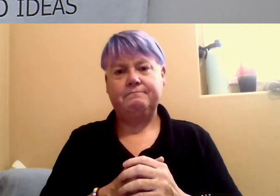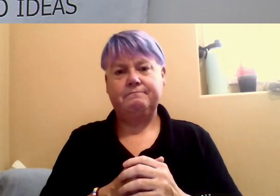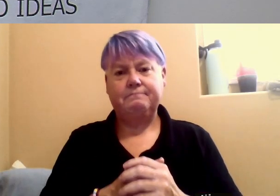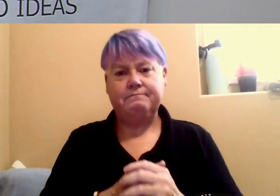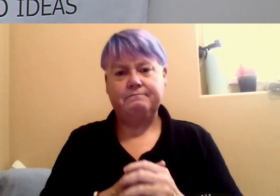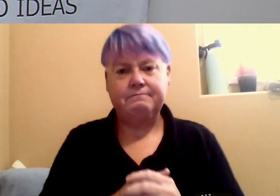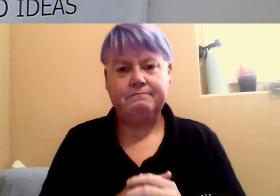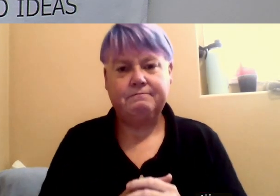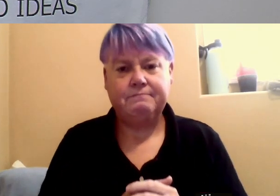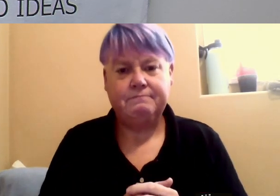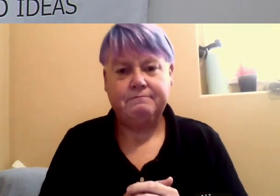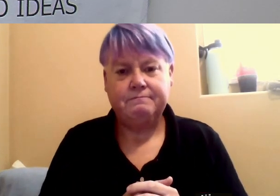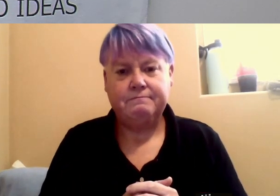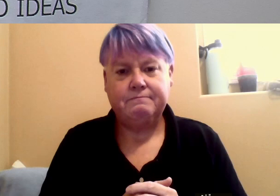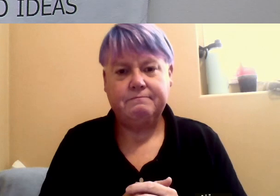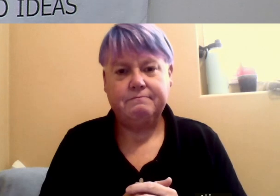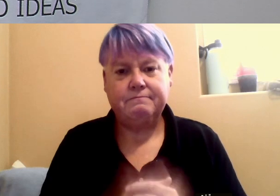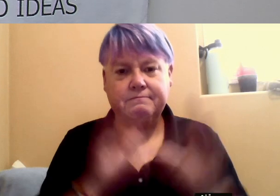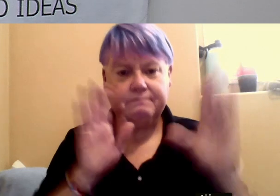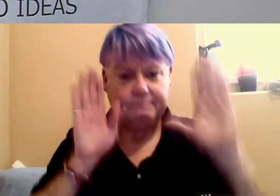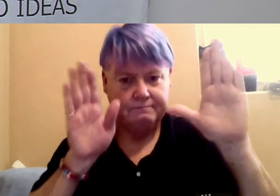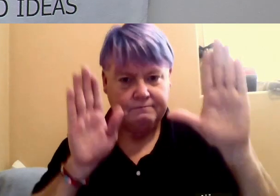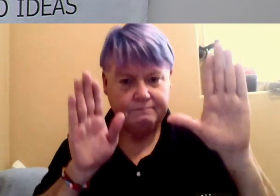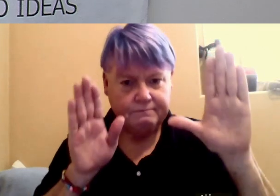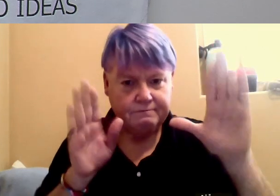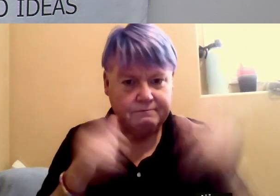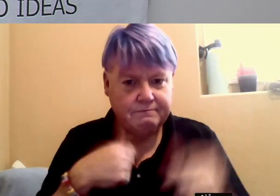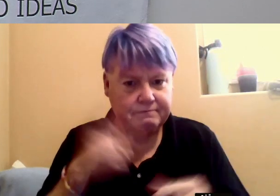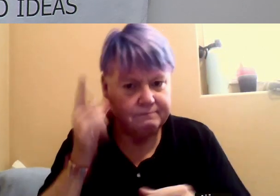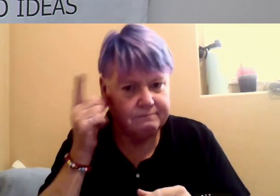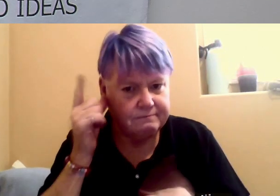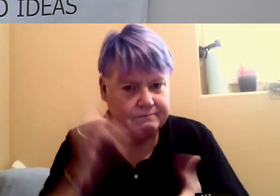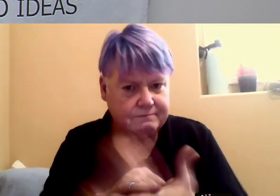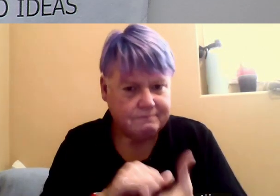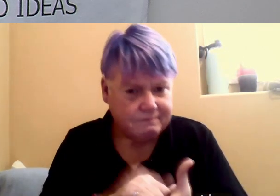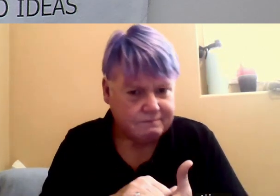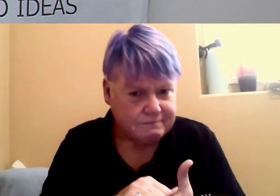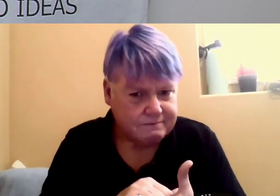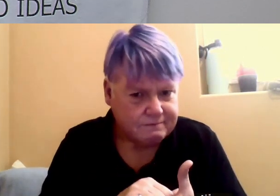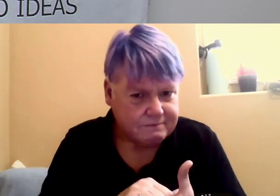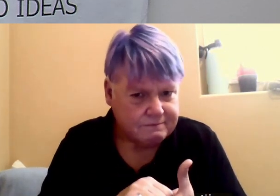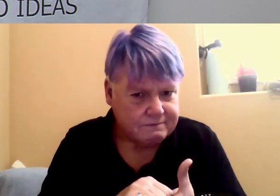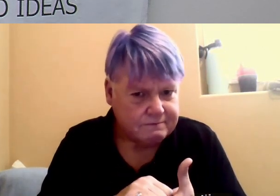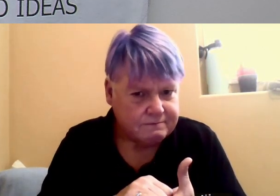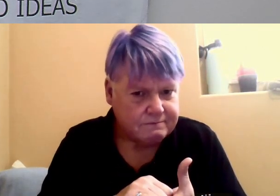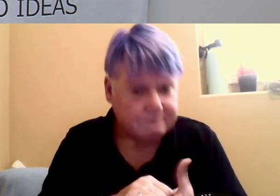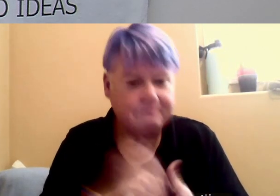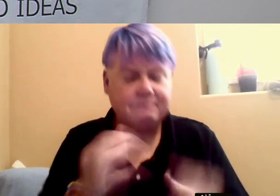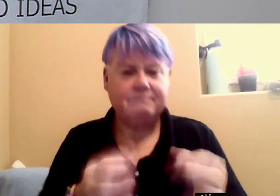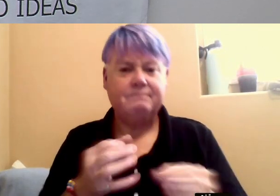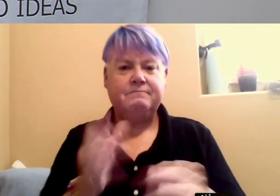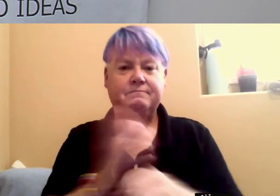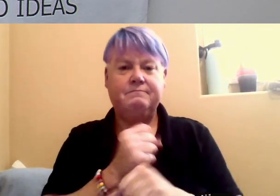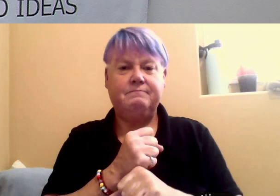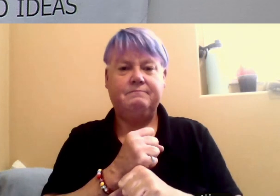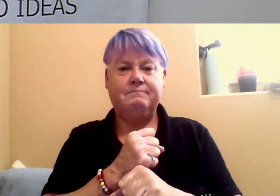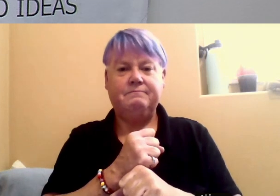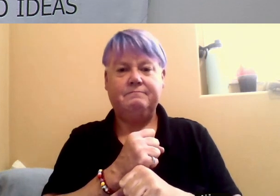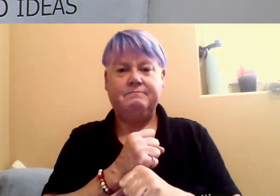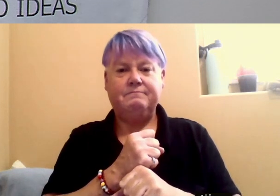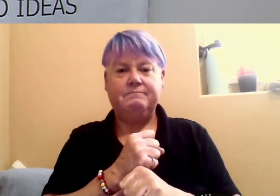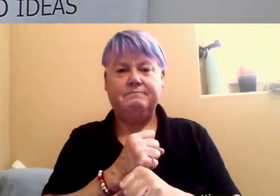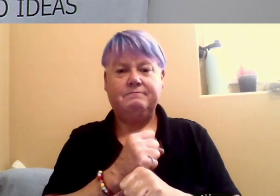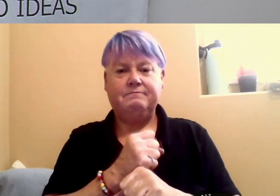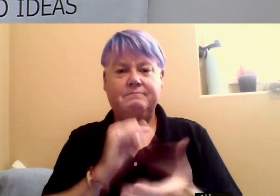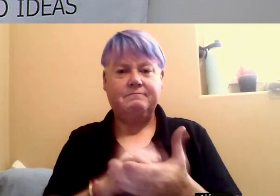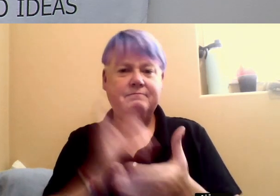That's great. I listened to one of the episodes, and so you get that context that's not necessarily